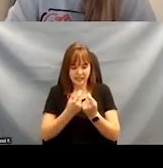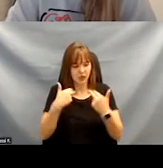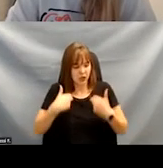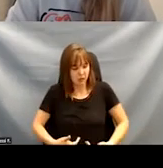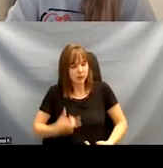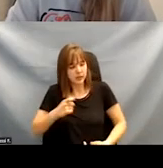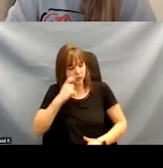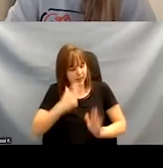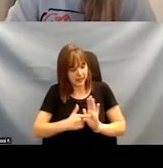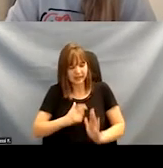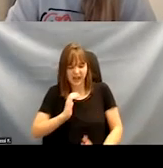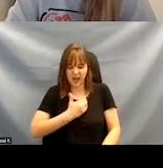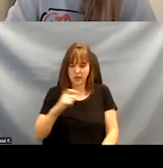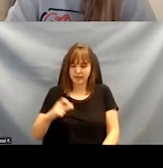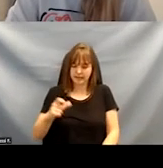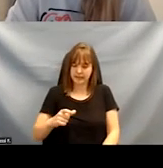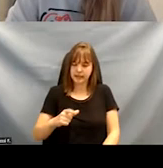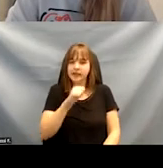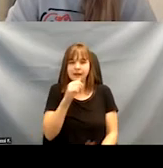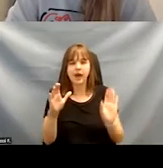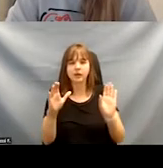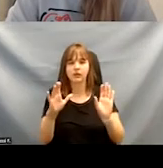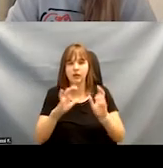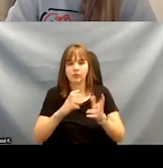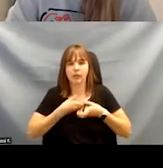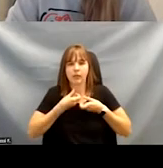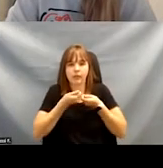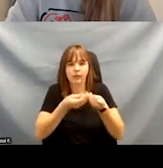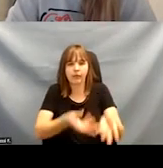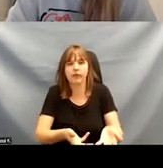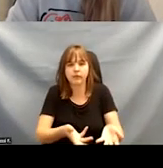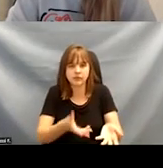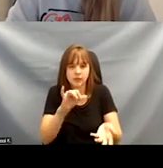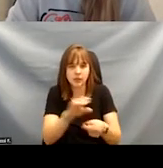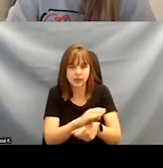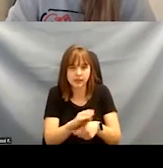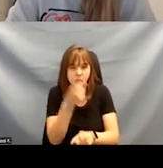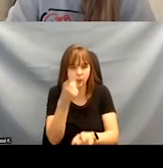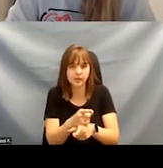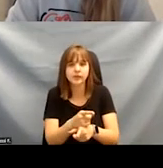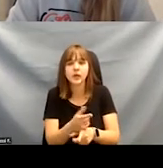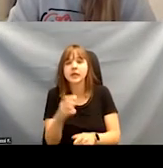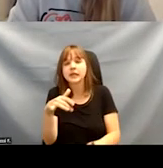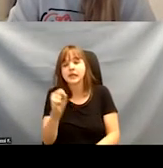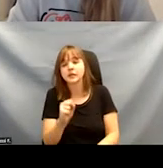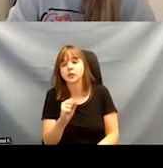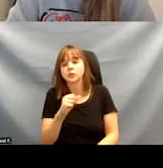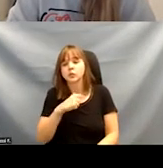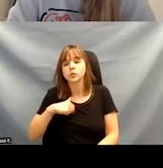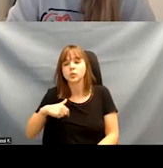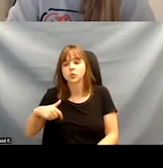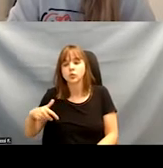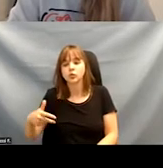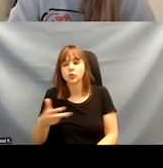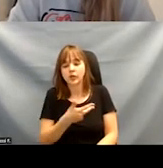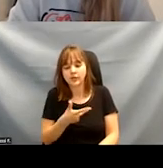can move forward and that we can do it, but it just took a second. And so yes, we scaled very slowly. We're still very